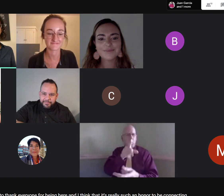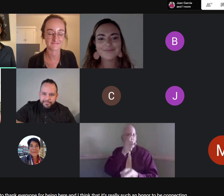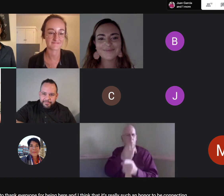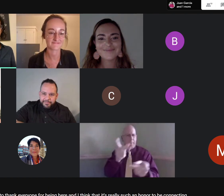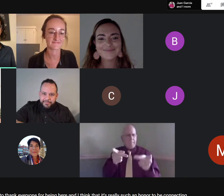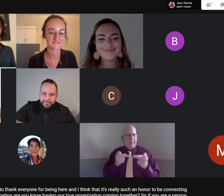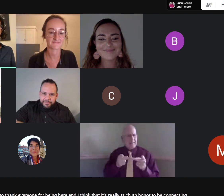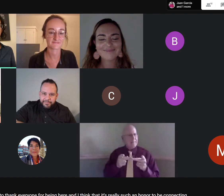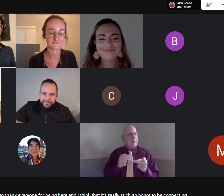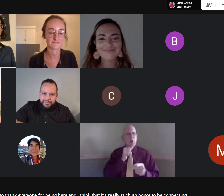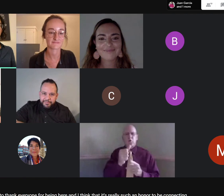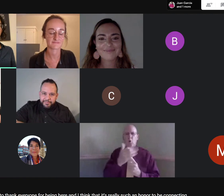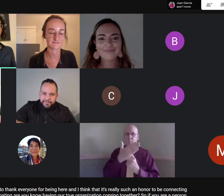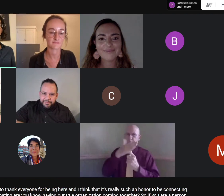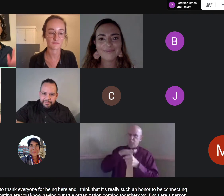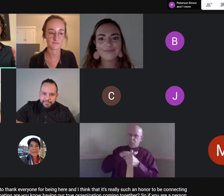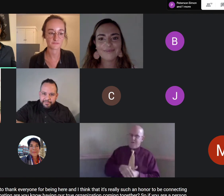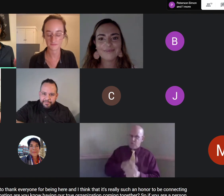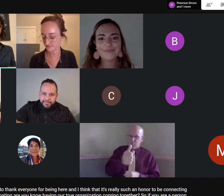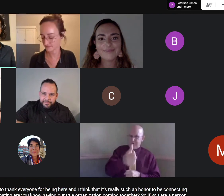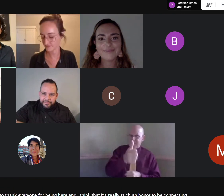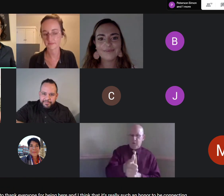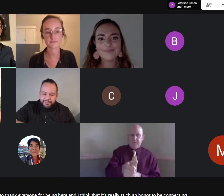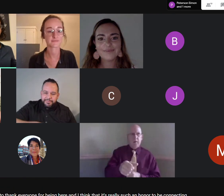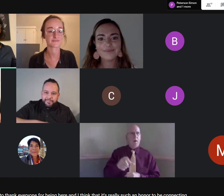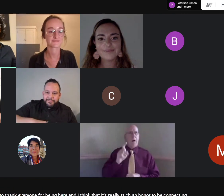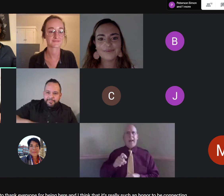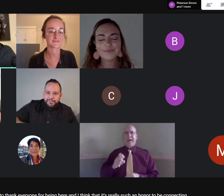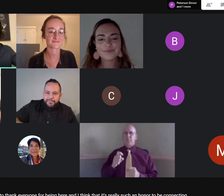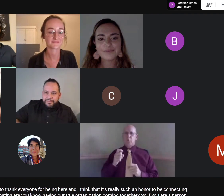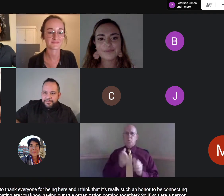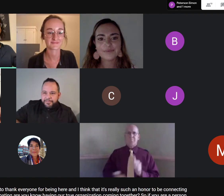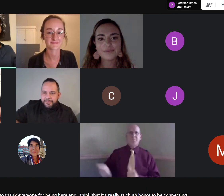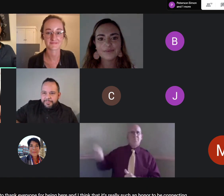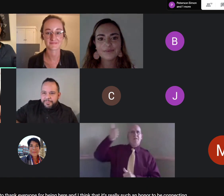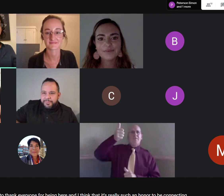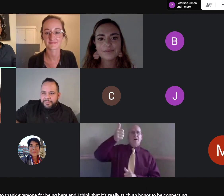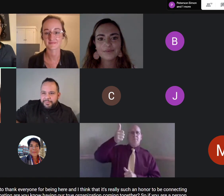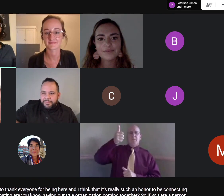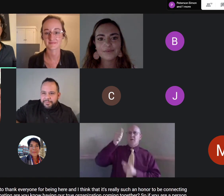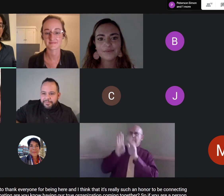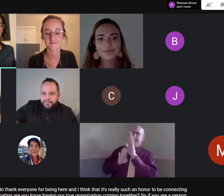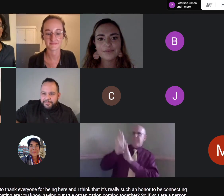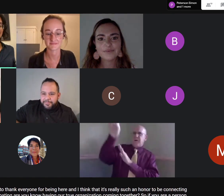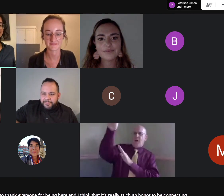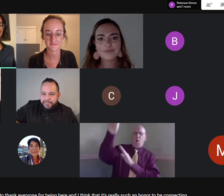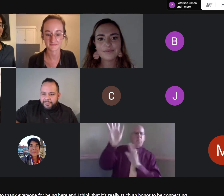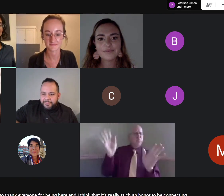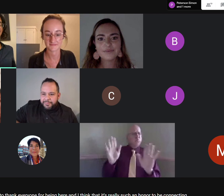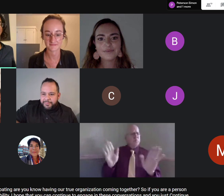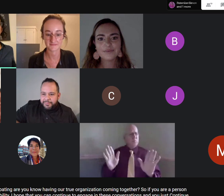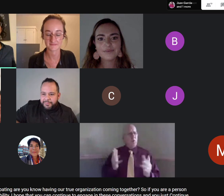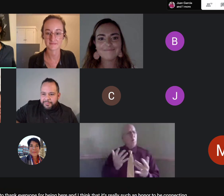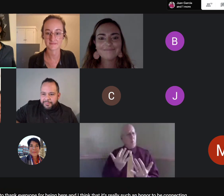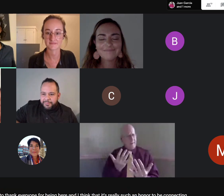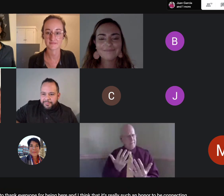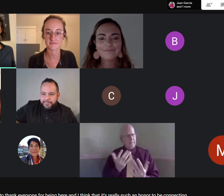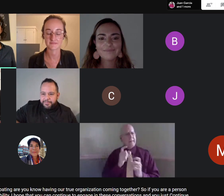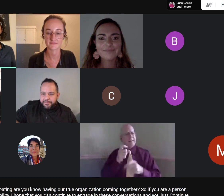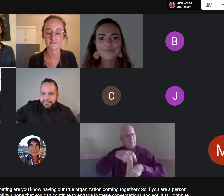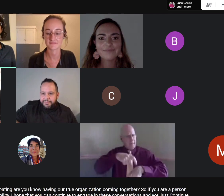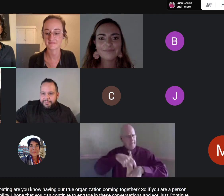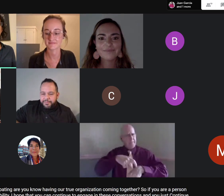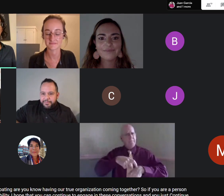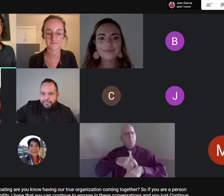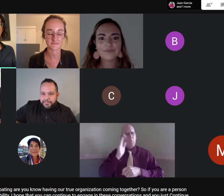Don't put pressure on yourself to advance to mega self-empowerment if you're just not there yet. It's totally fine.